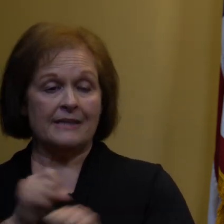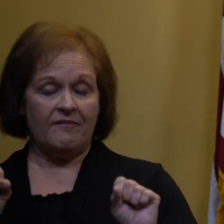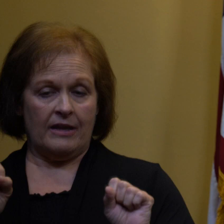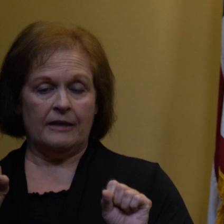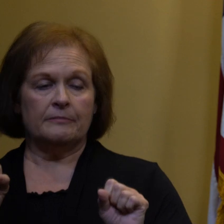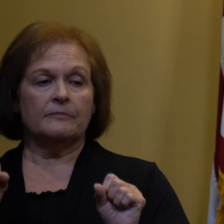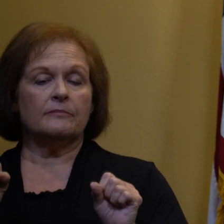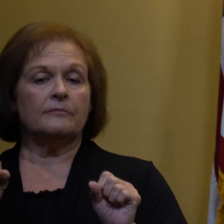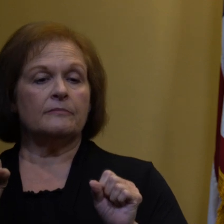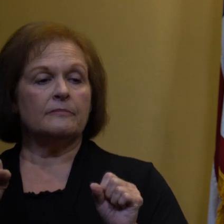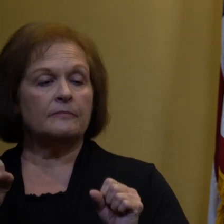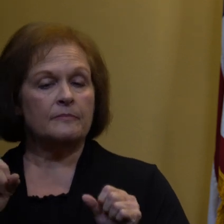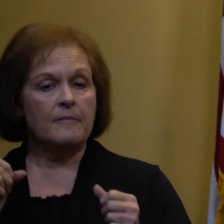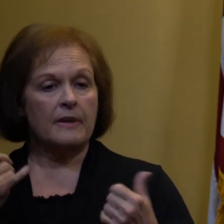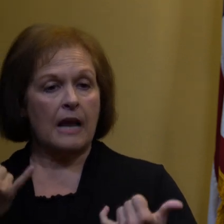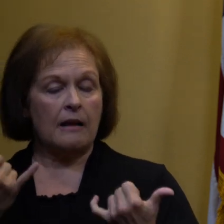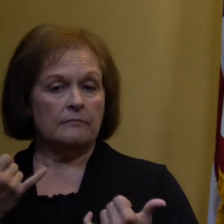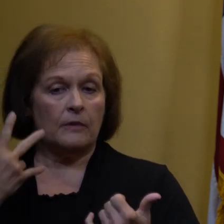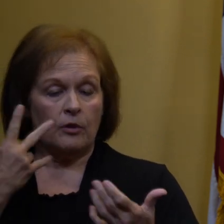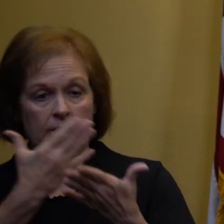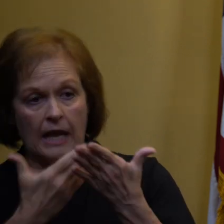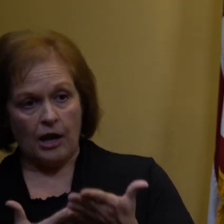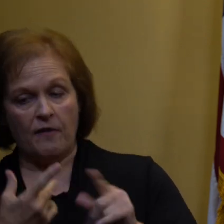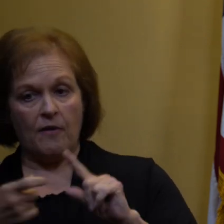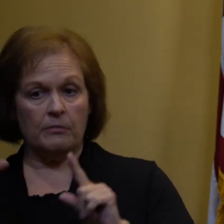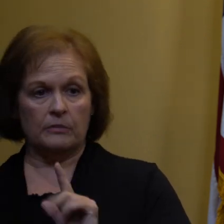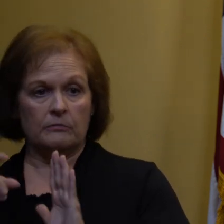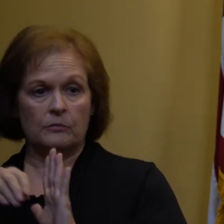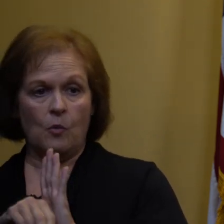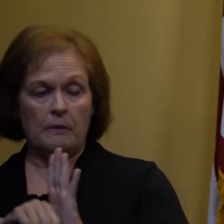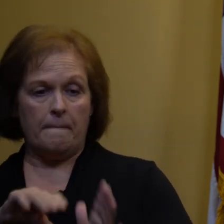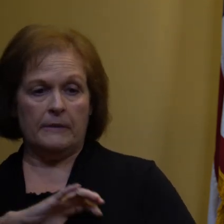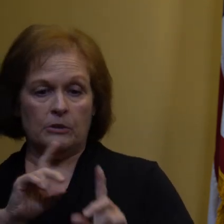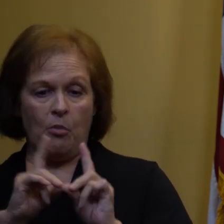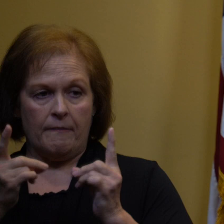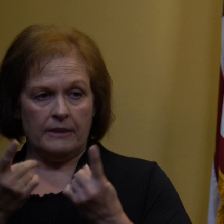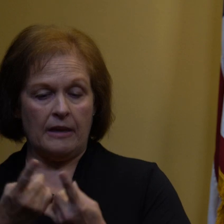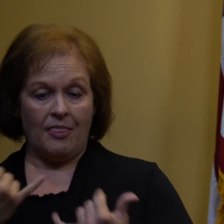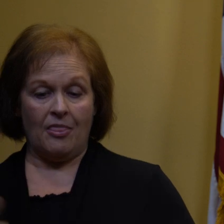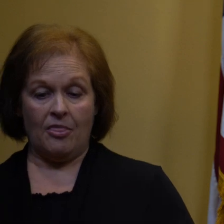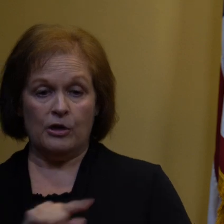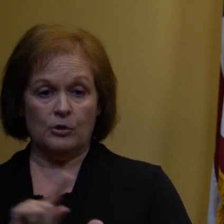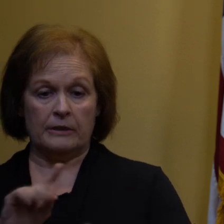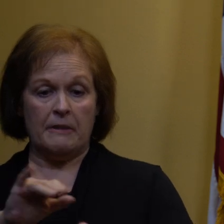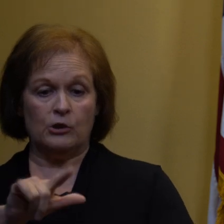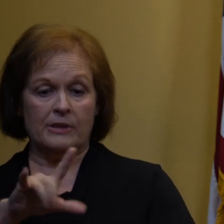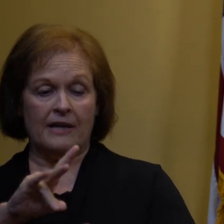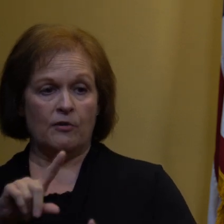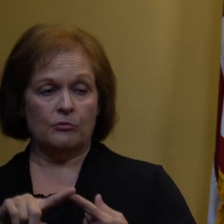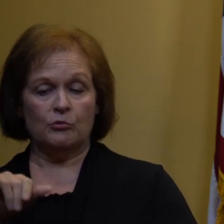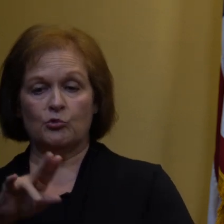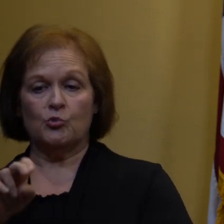safety, you know, I look at the preliminary data only from the New Orleans Police Department this week, May 27th through